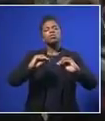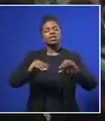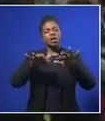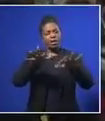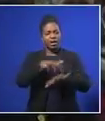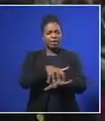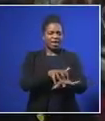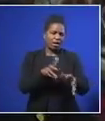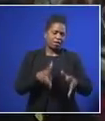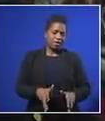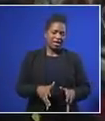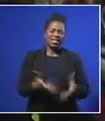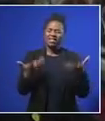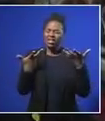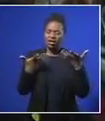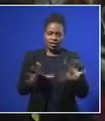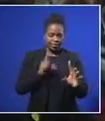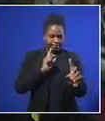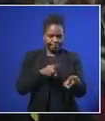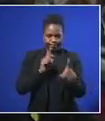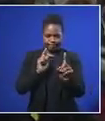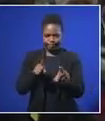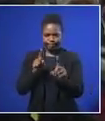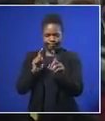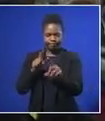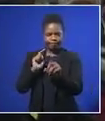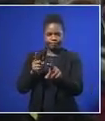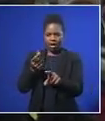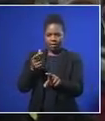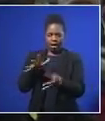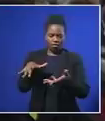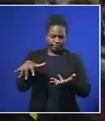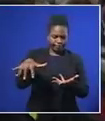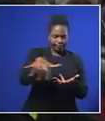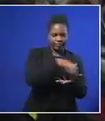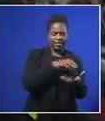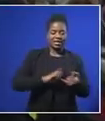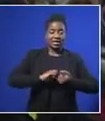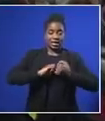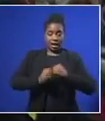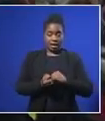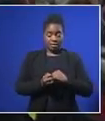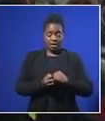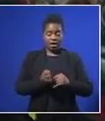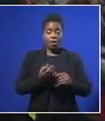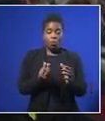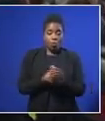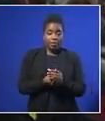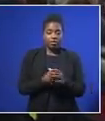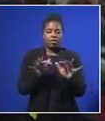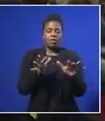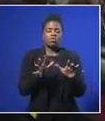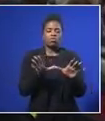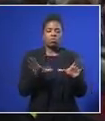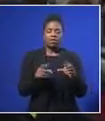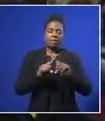ngabafame. Sihambe zonke indawo sayozama ukuqoqa le mali kanye kanye necommittee yabantu.